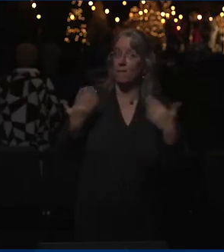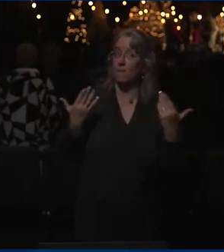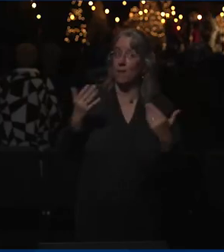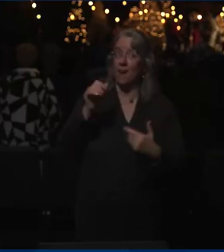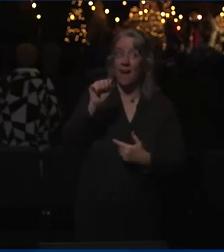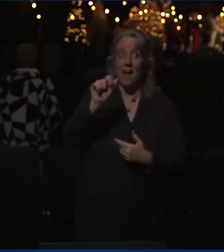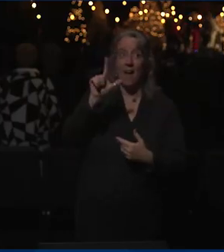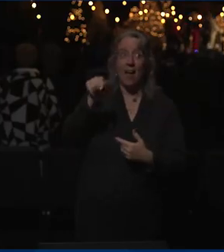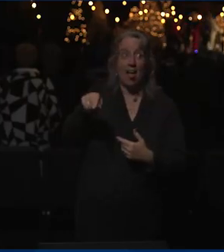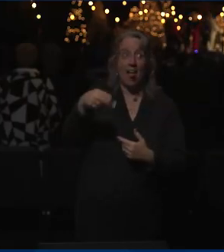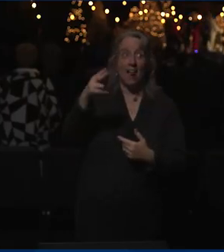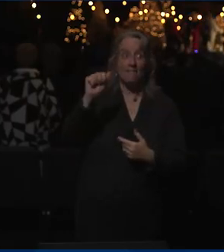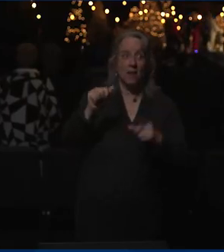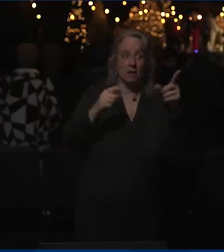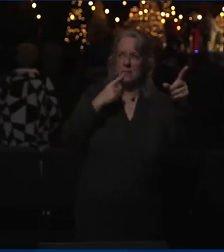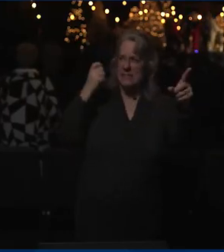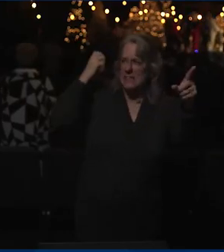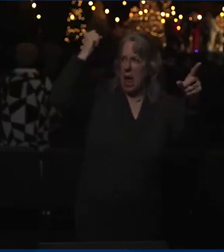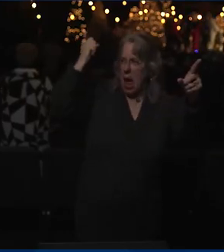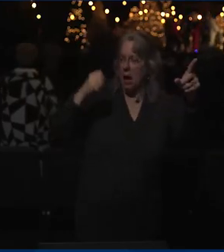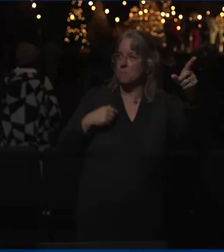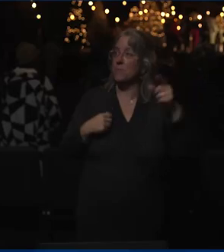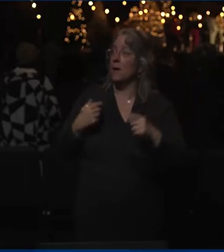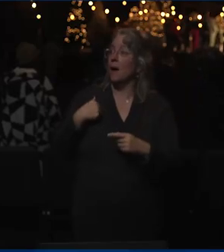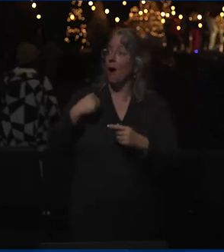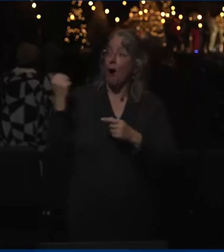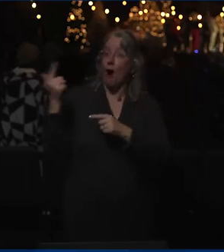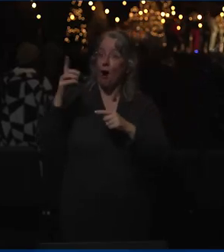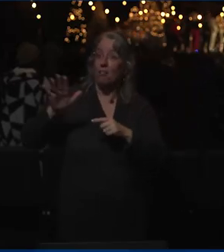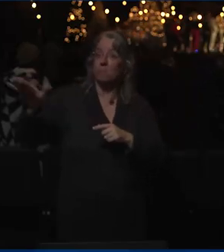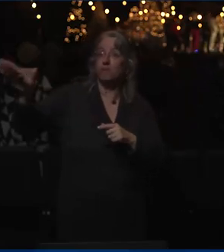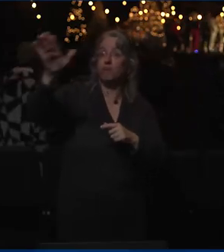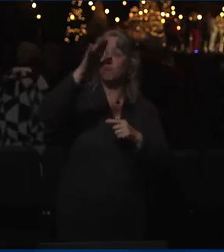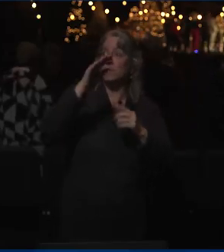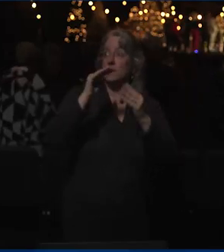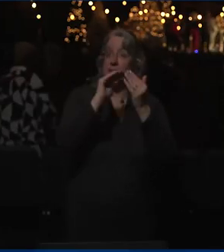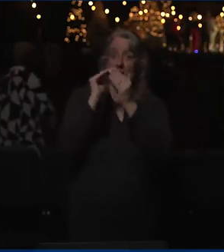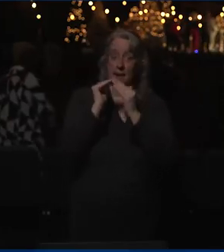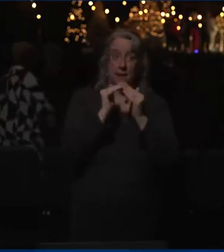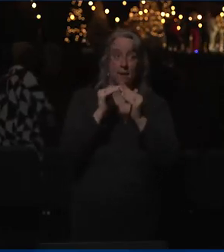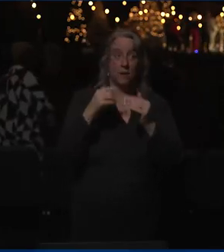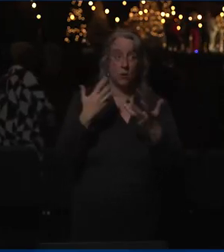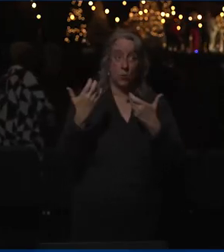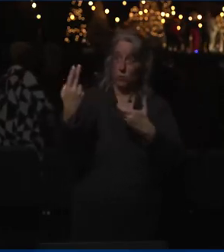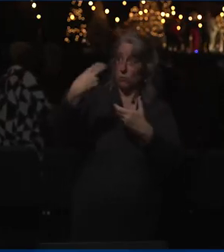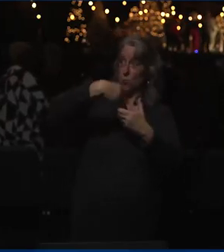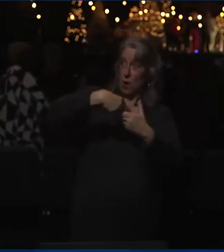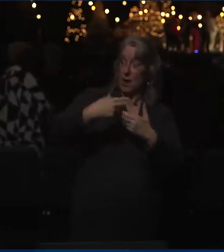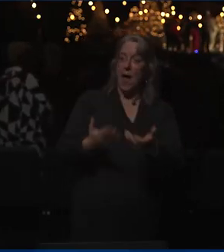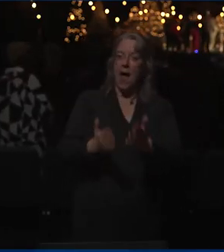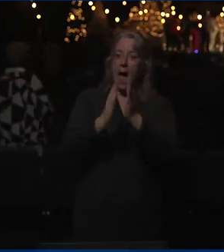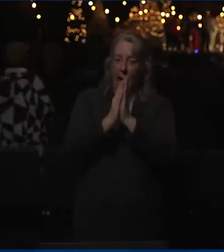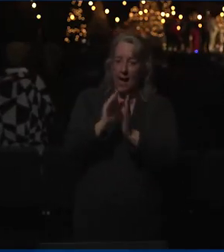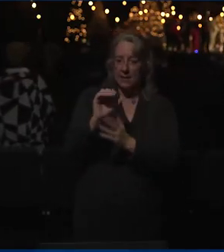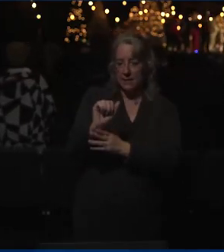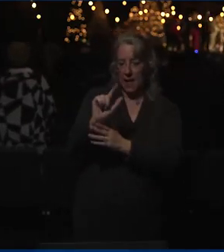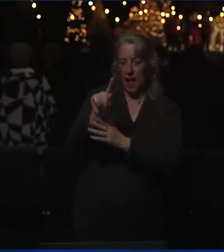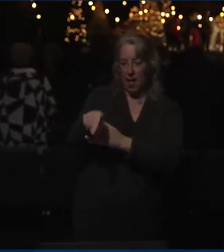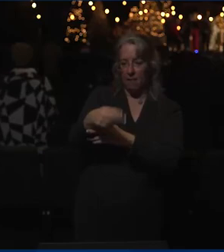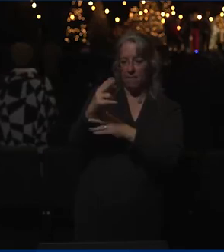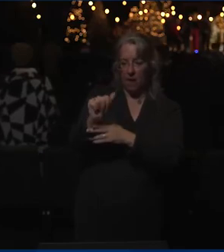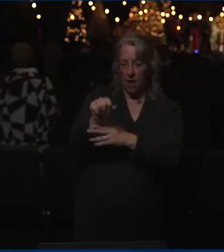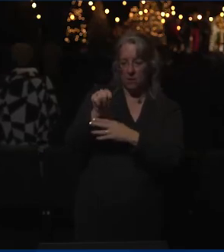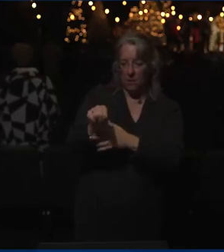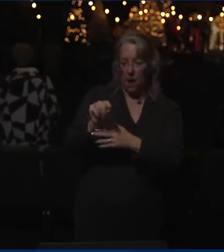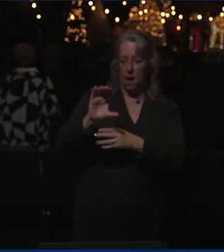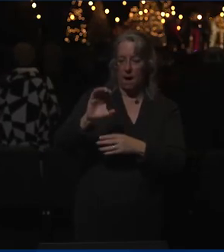month across all our cities and even online. So would you please consider joining? You can go to ask@alpha.com to find more information. Otherwise,